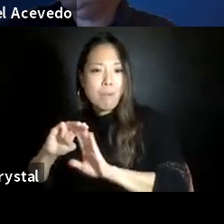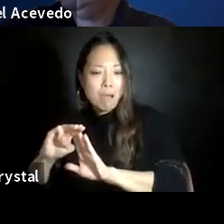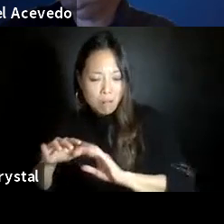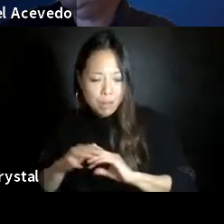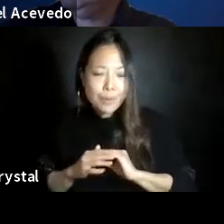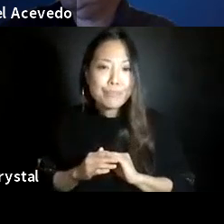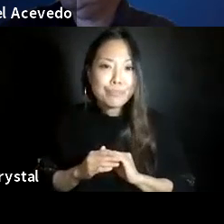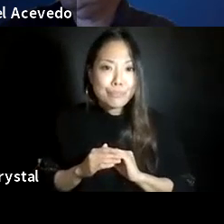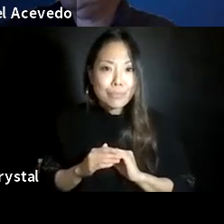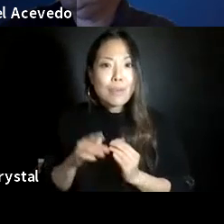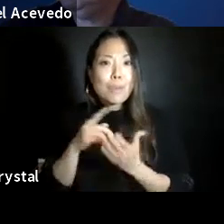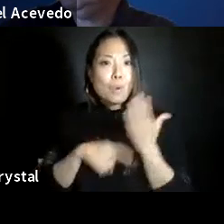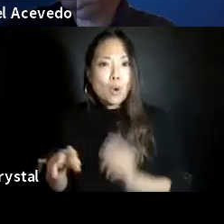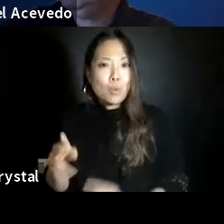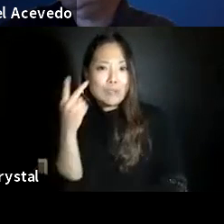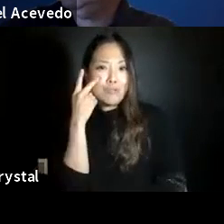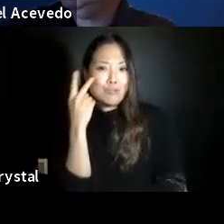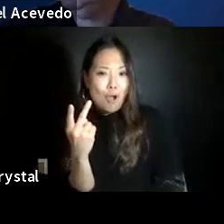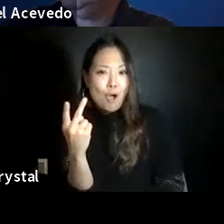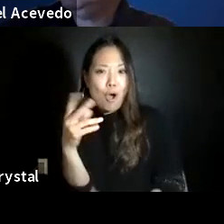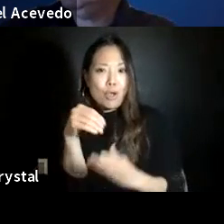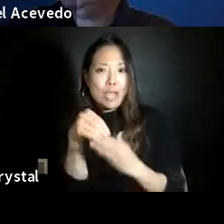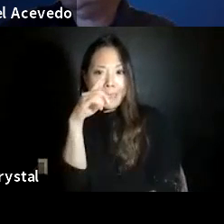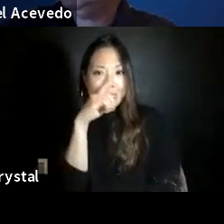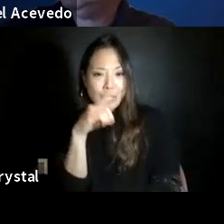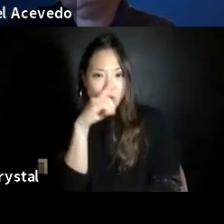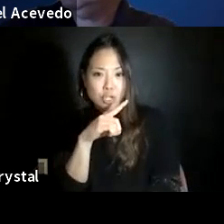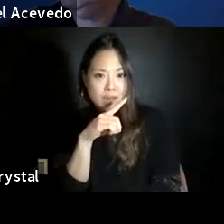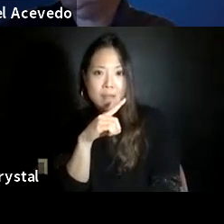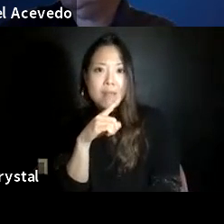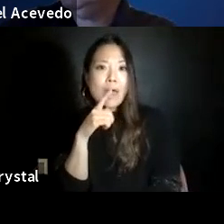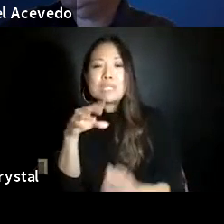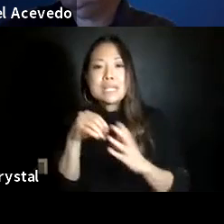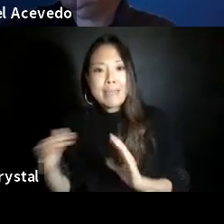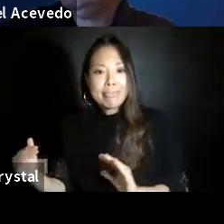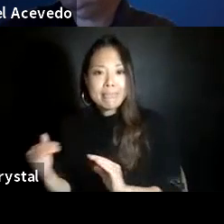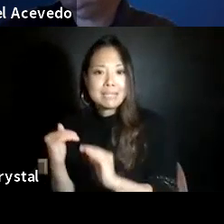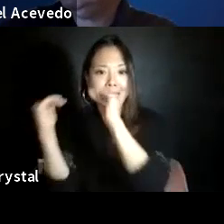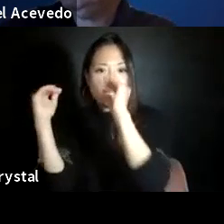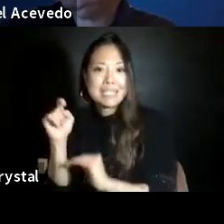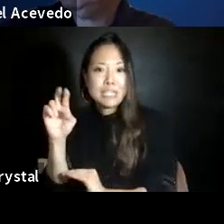presented to us in the simulations was really equal distribution of seats across the tiers.